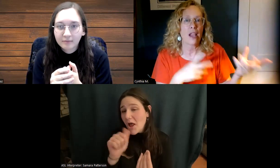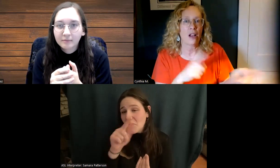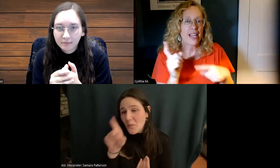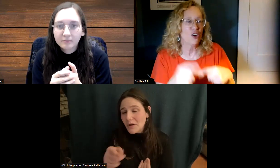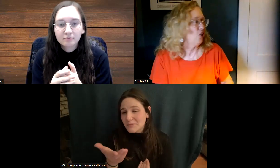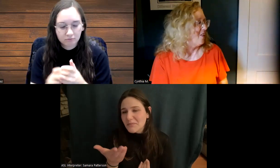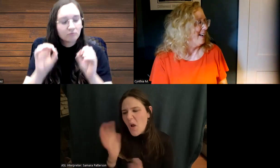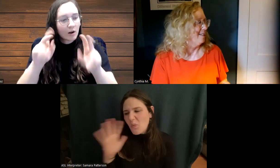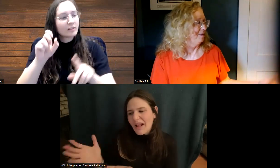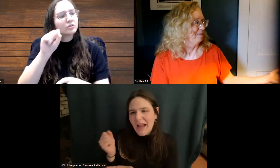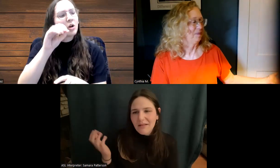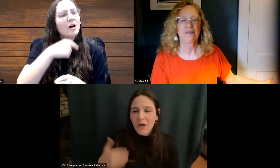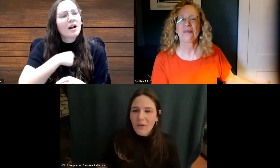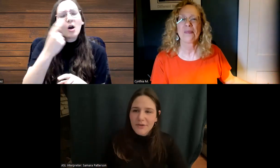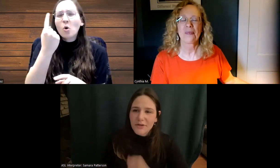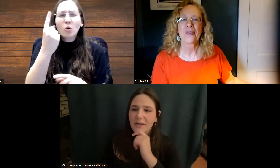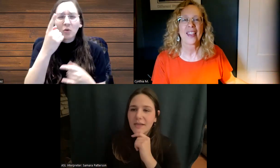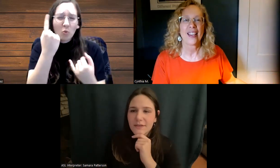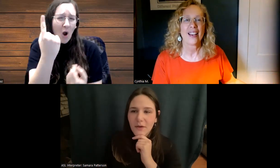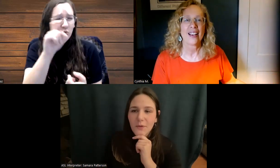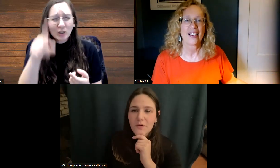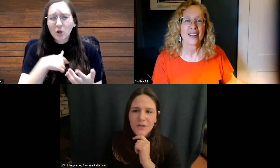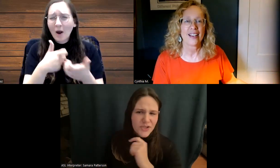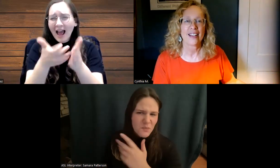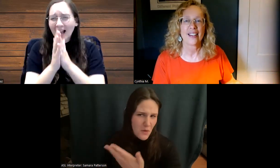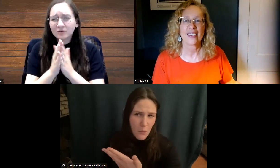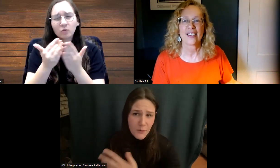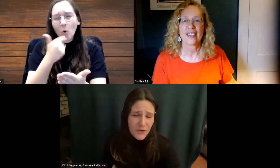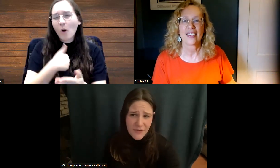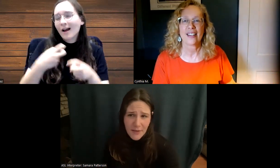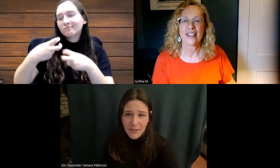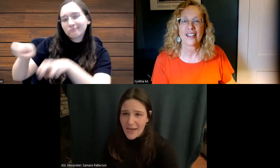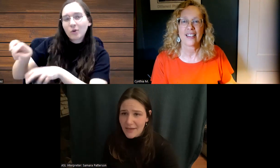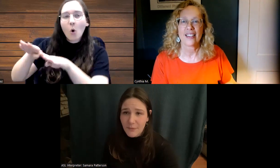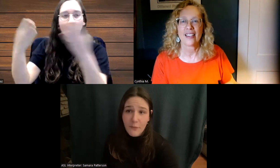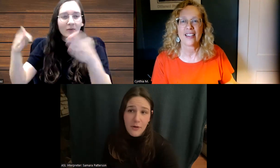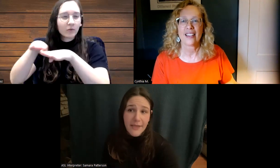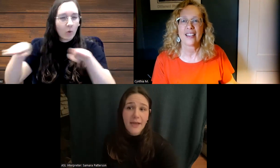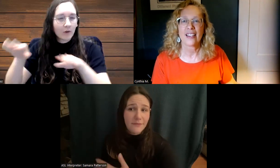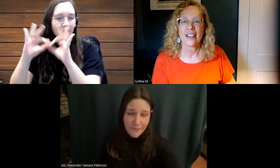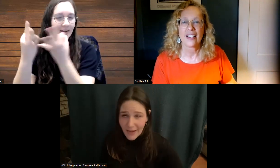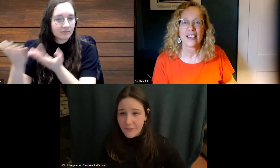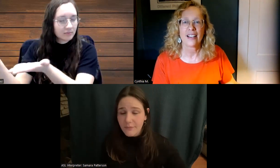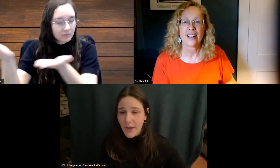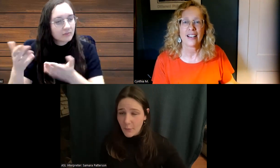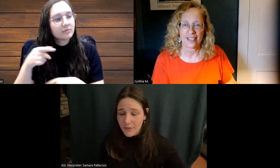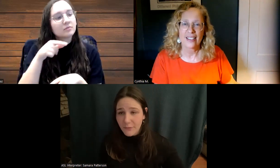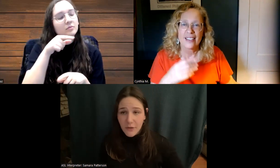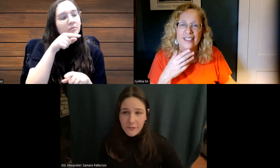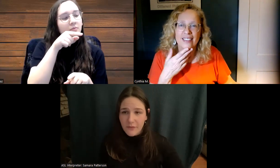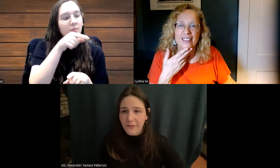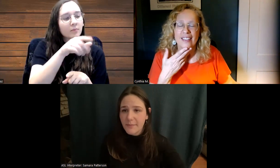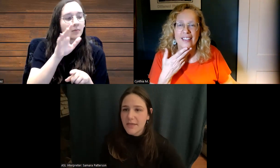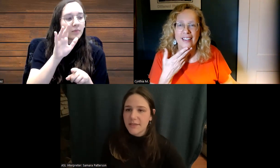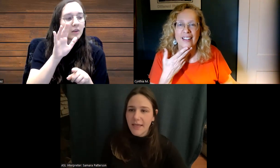have, and then I'll get her right. okay, sure. So just one question that I wanted to ask before I open the